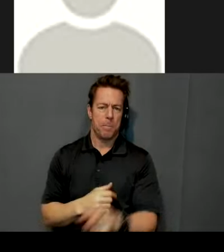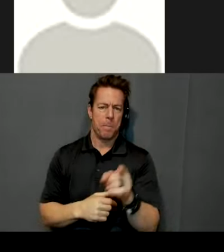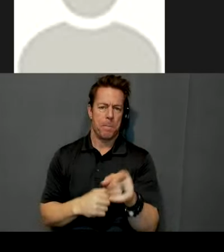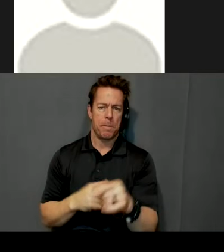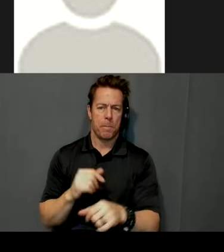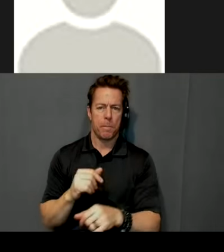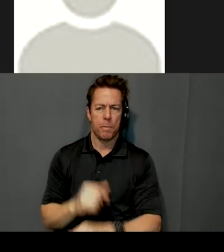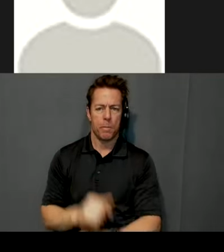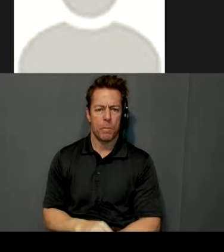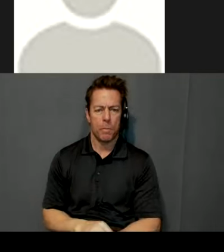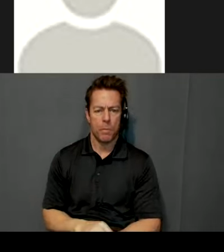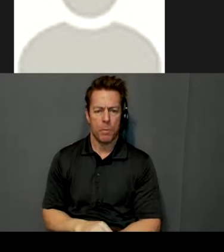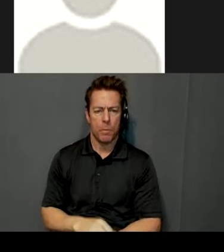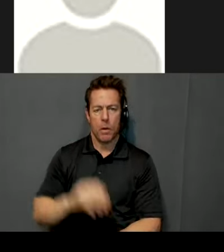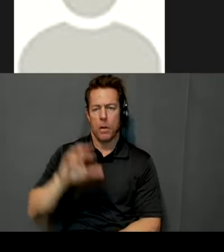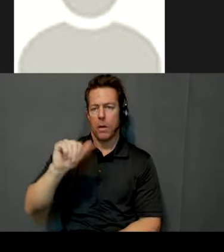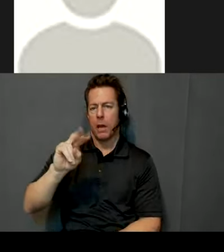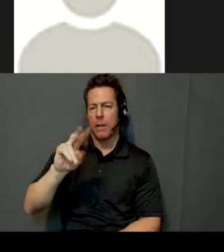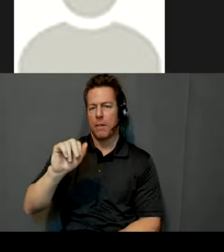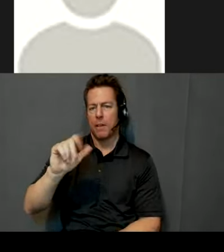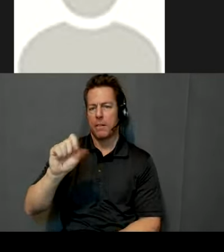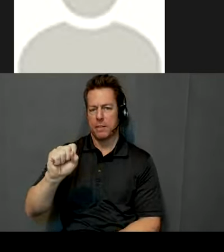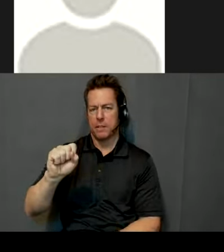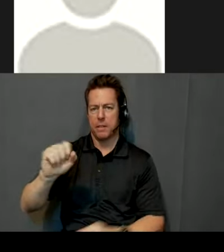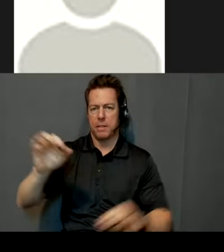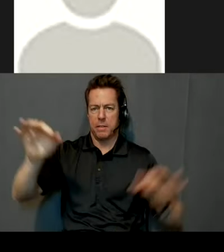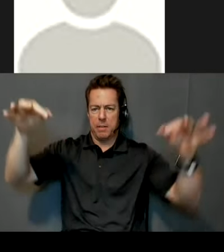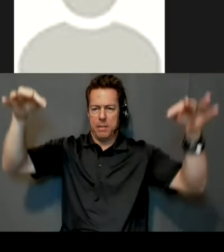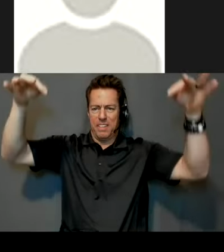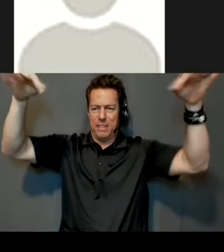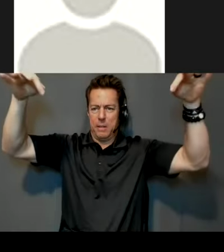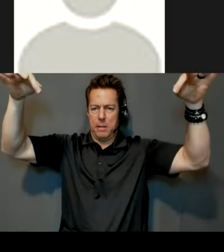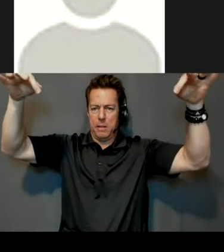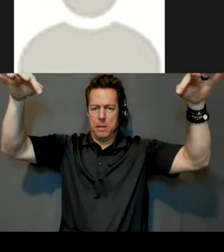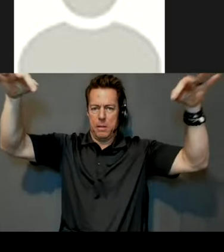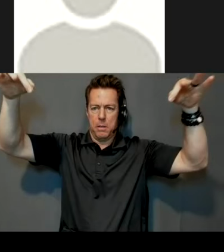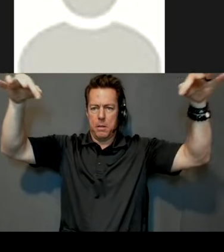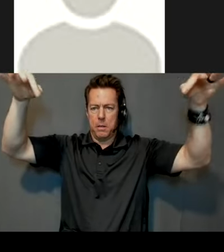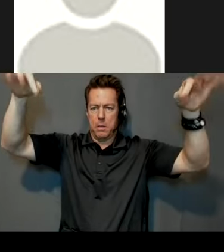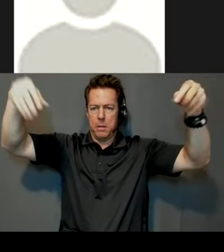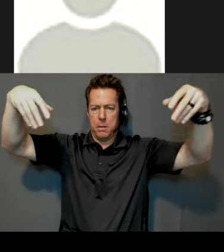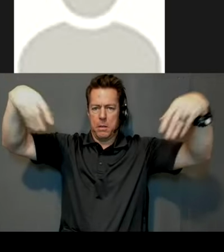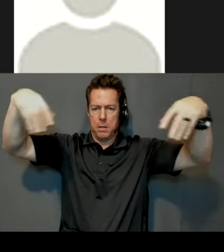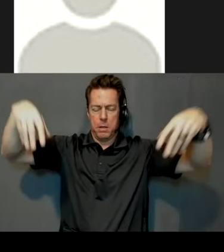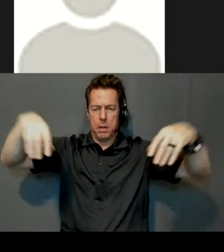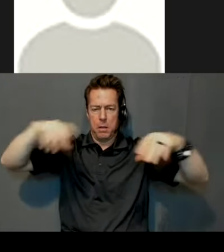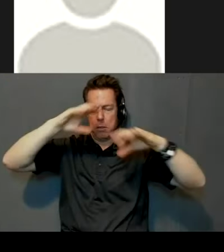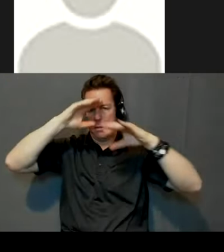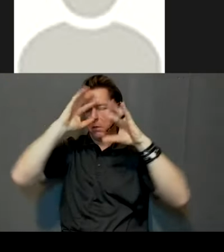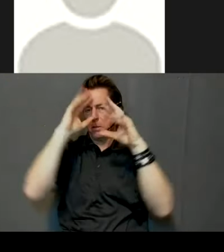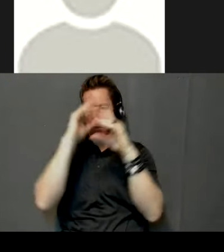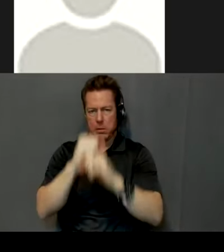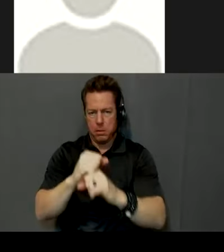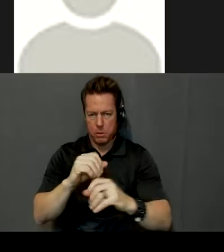on a free floating canvas that's suspended by pins on the wall and completely consumes you as you enter the